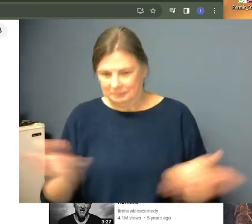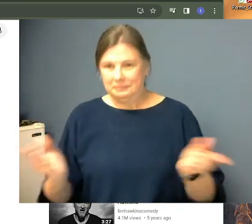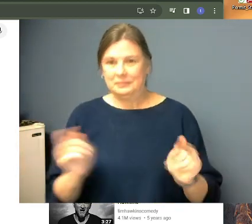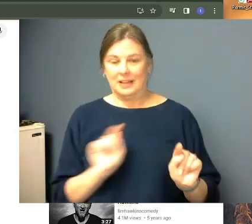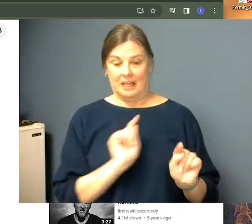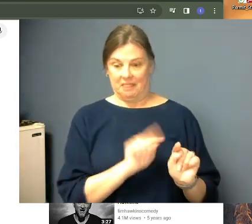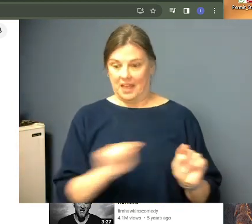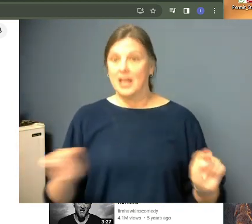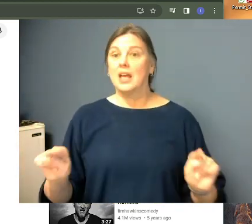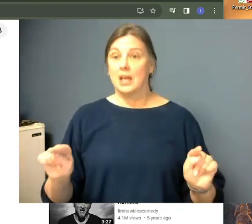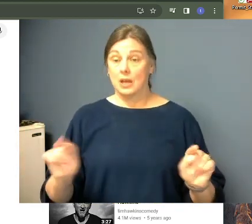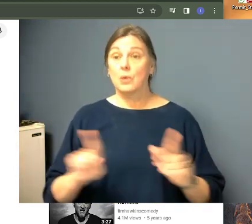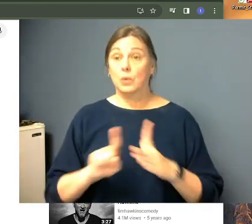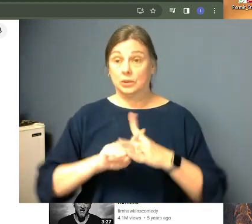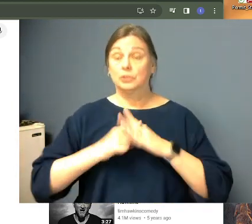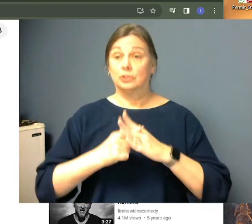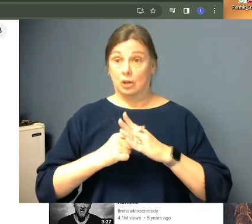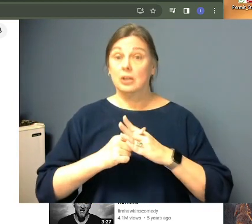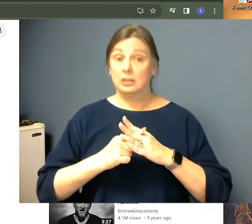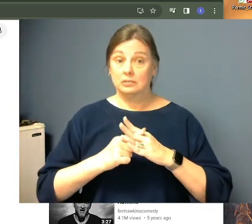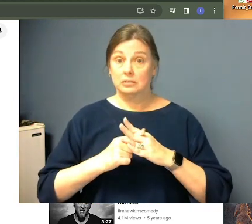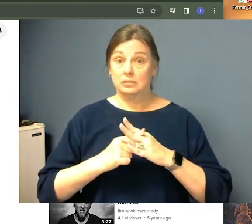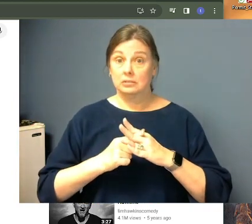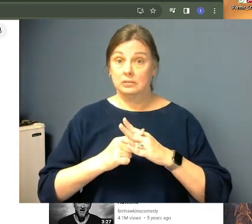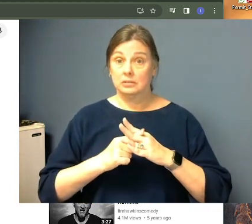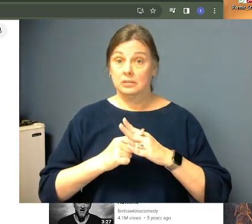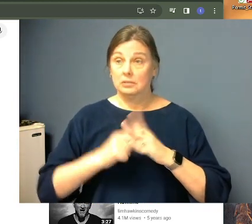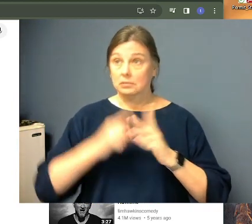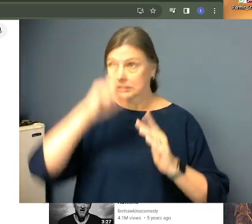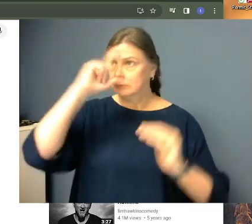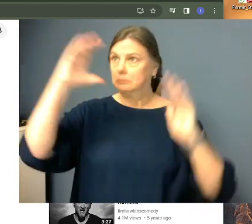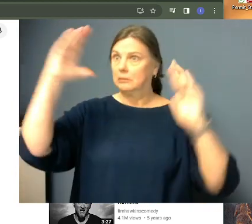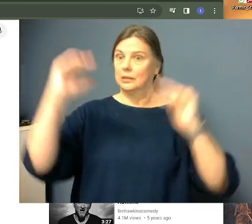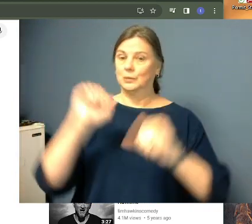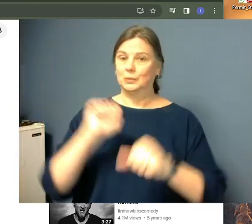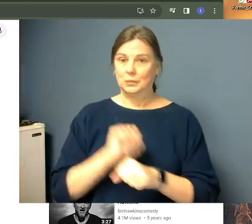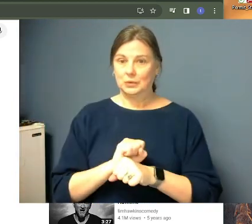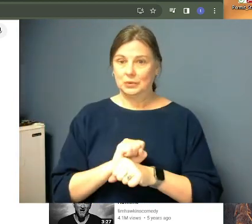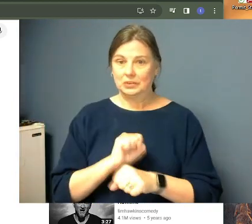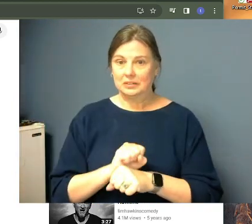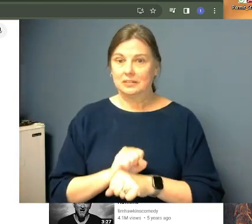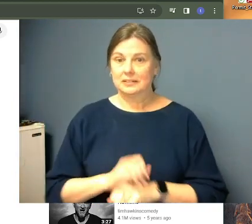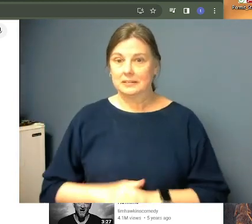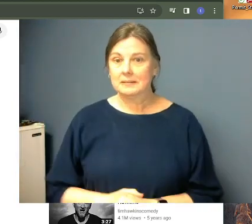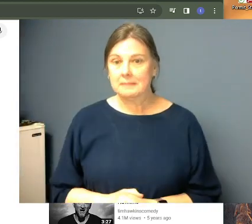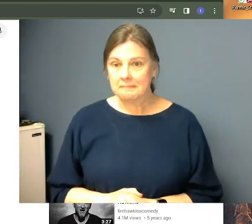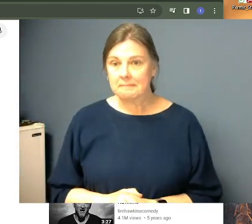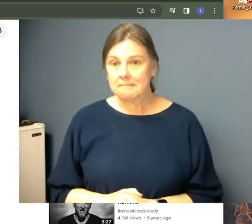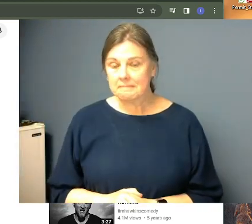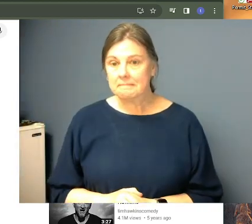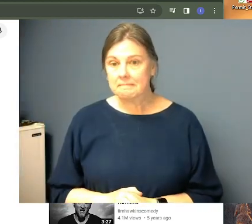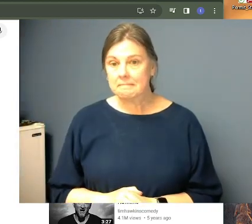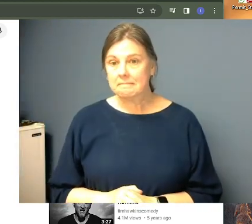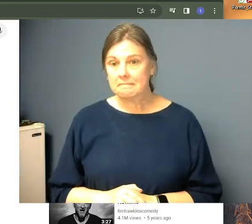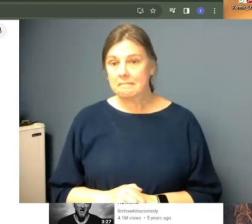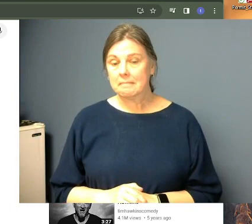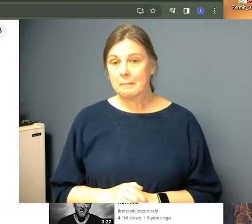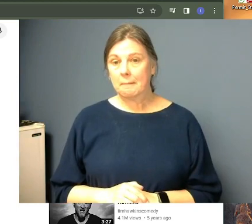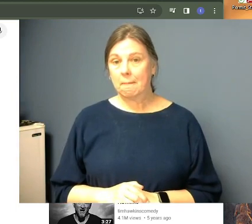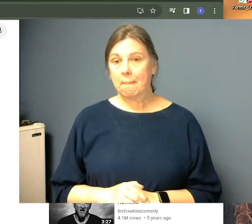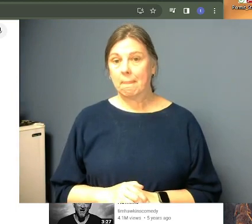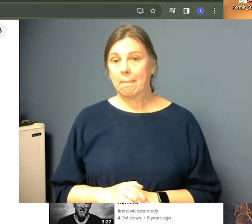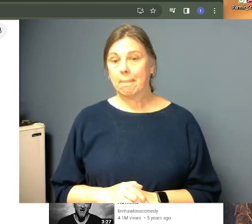fighting or laboring in World War II, or some of them are the women who themselves were laboring in World War